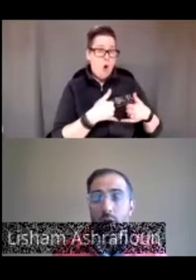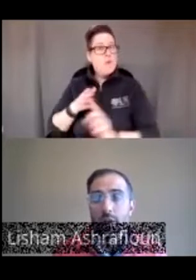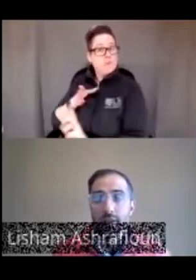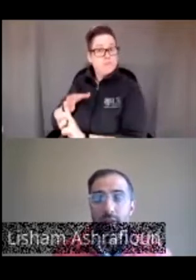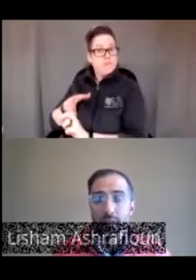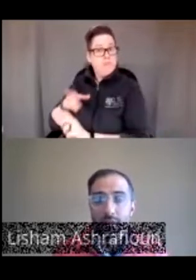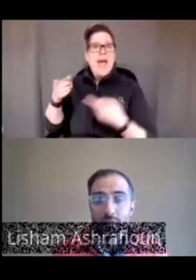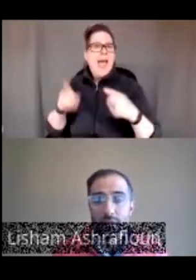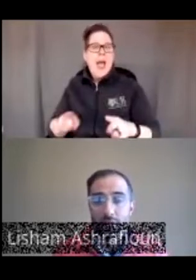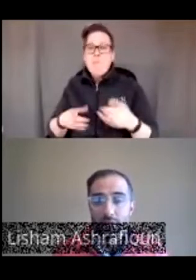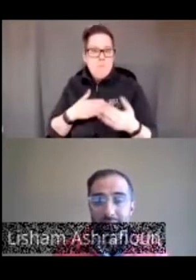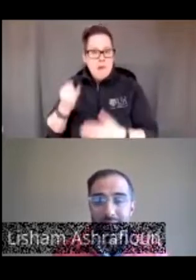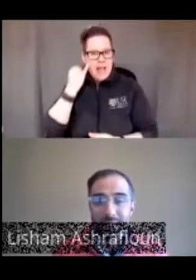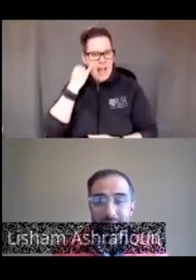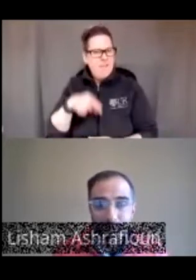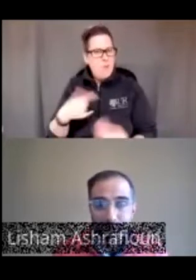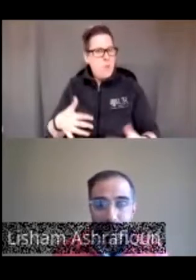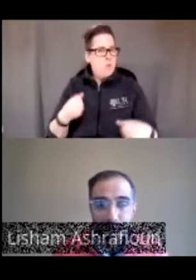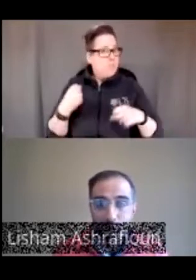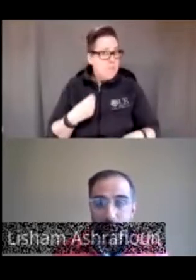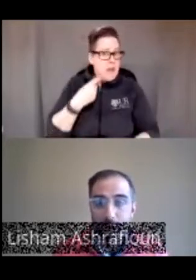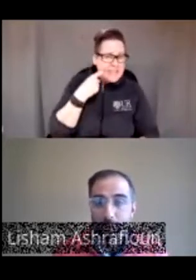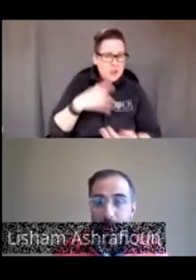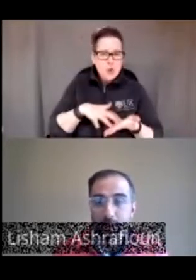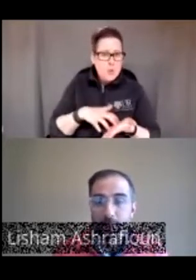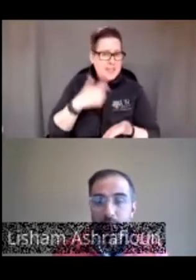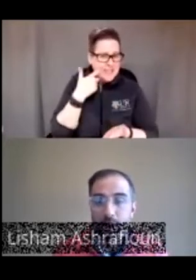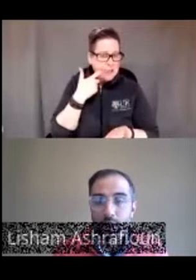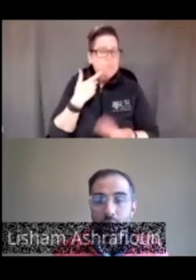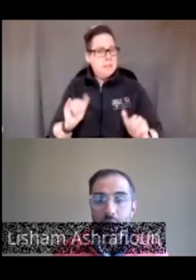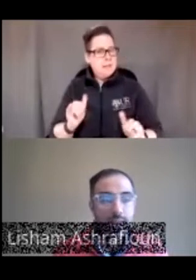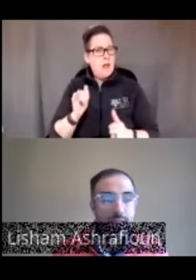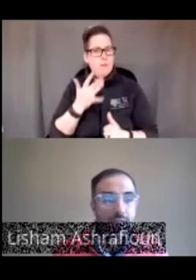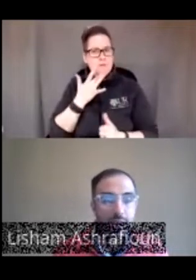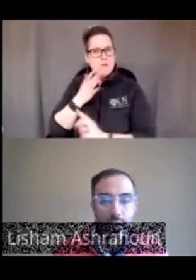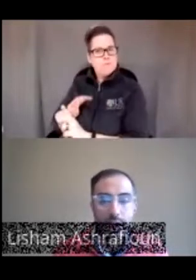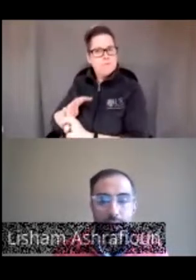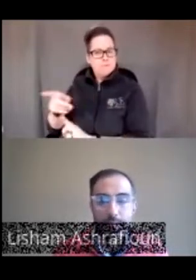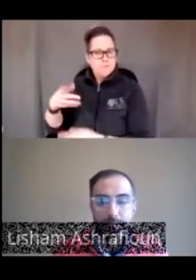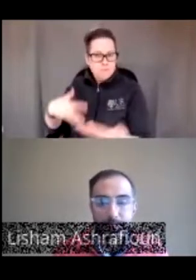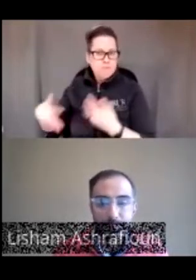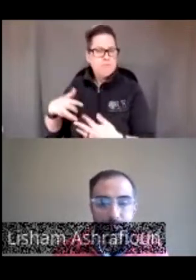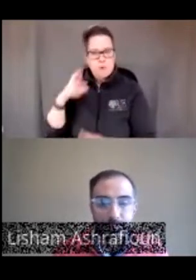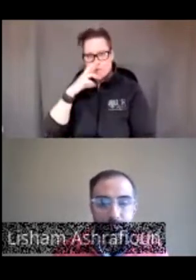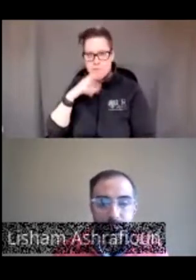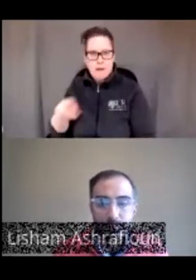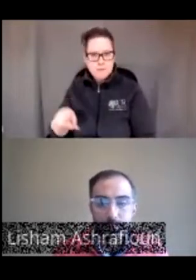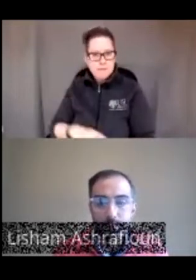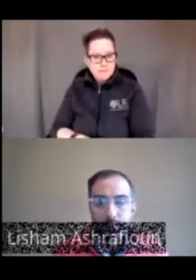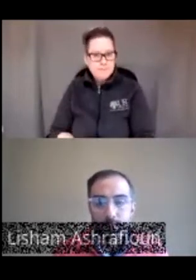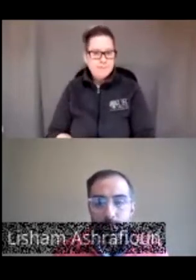occurred regardless of the level of addiction, as indicated by the overlapping lines in figure I.